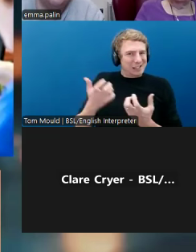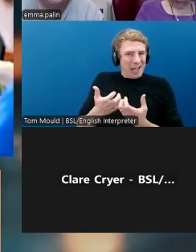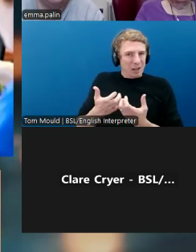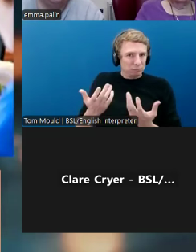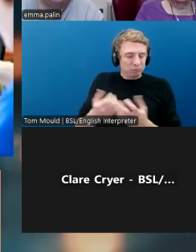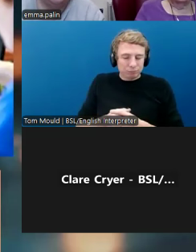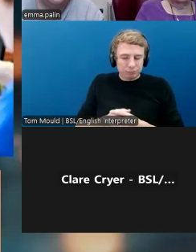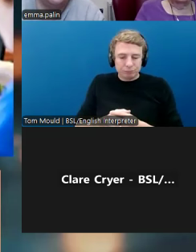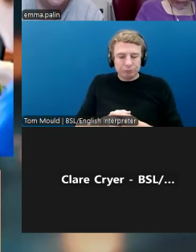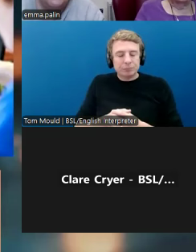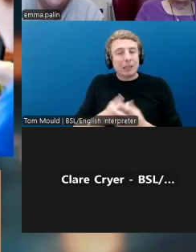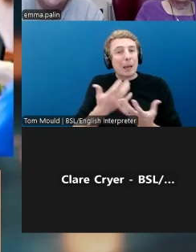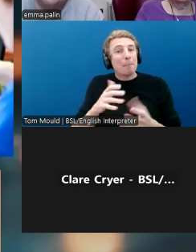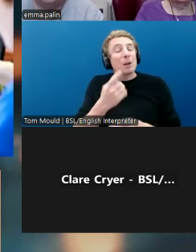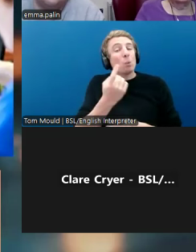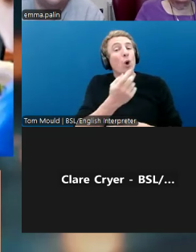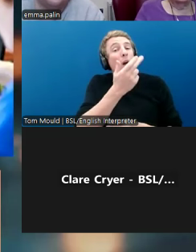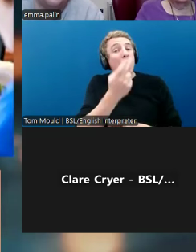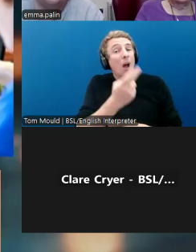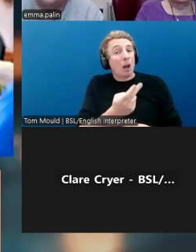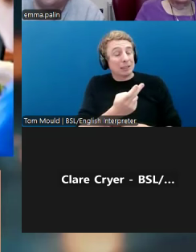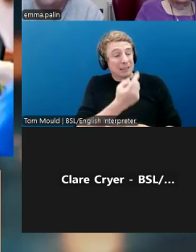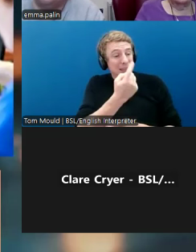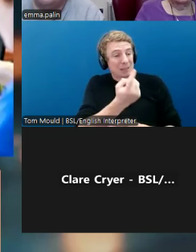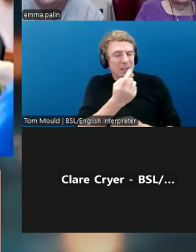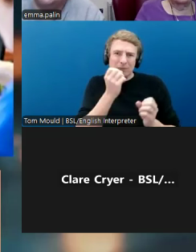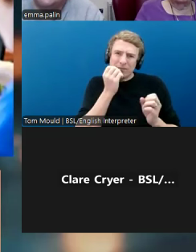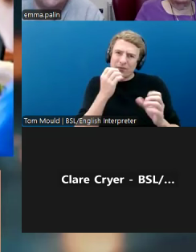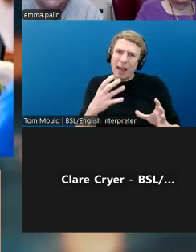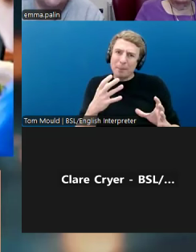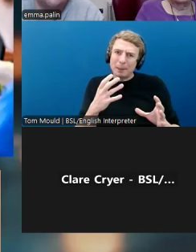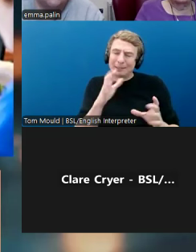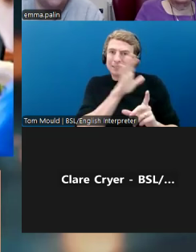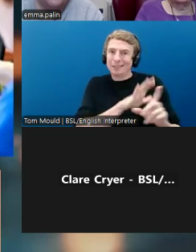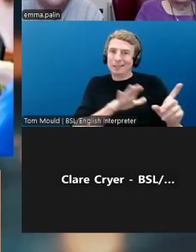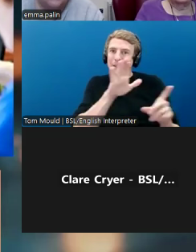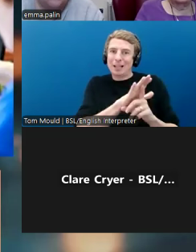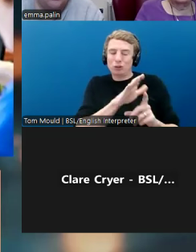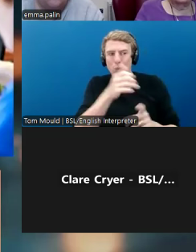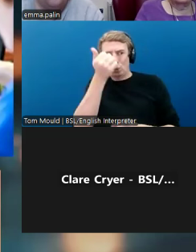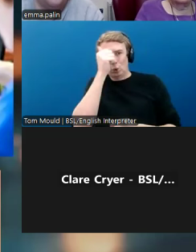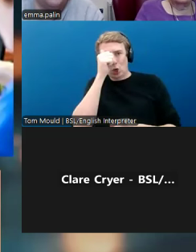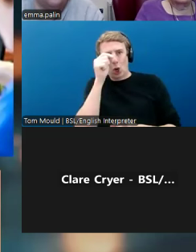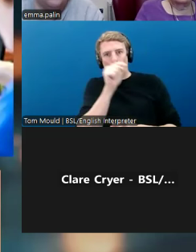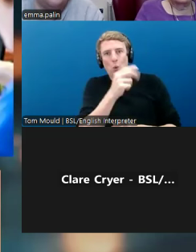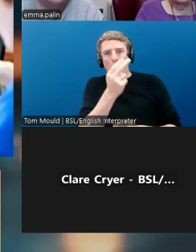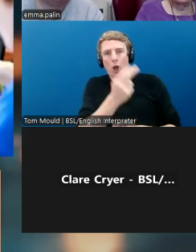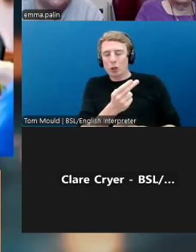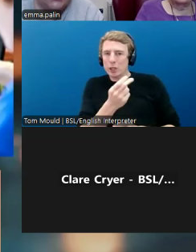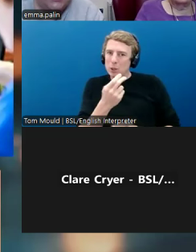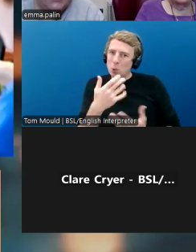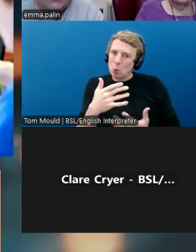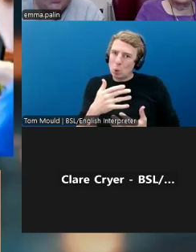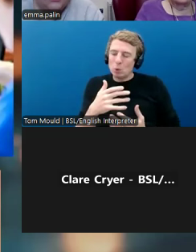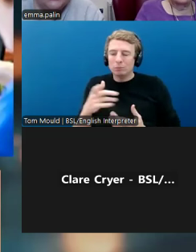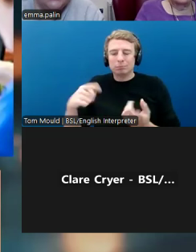artist was really important. So there's a sense of pride among our residents and tenants, I think, with working with